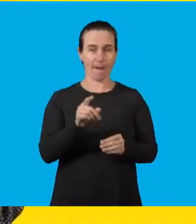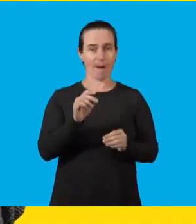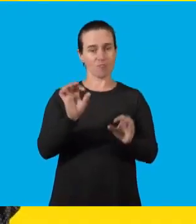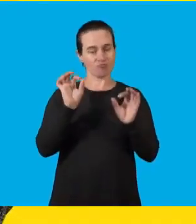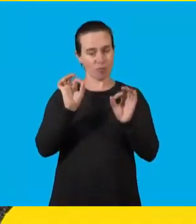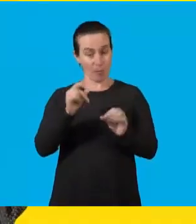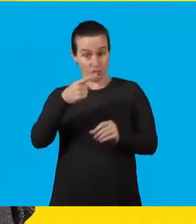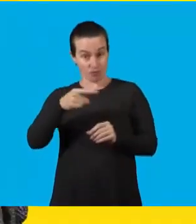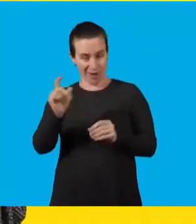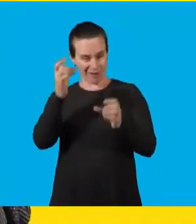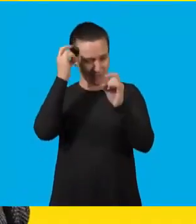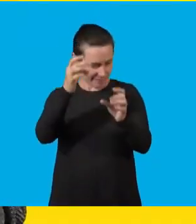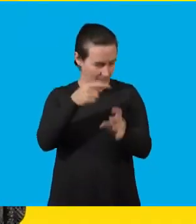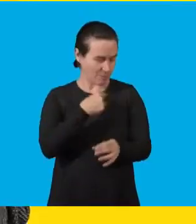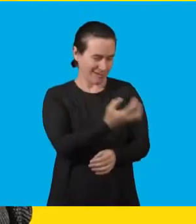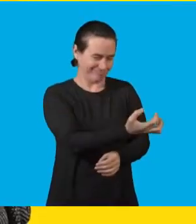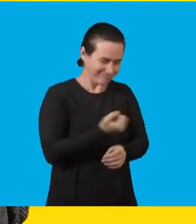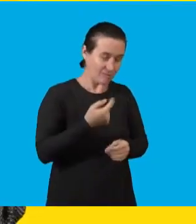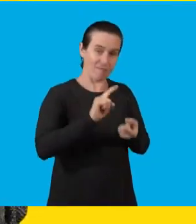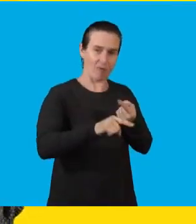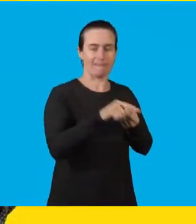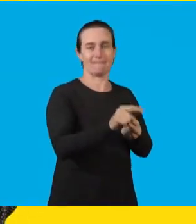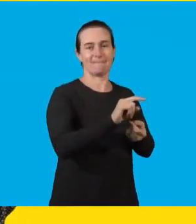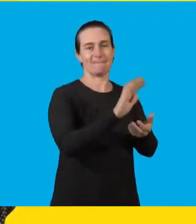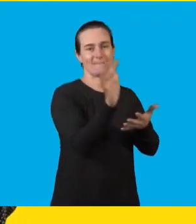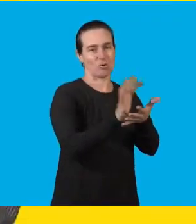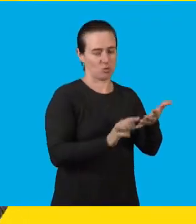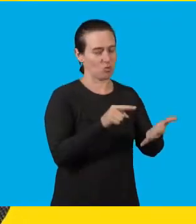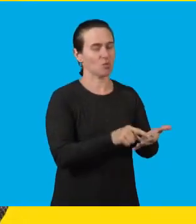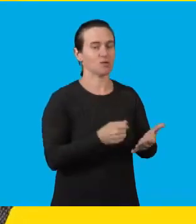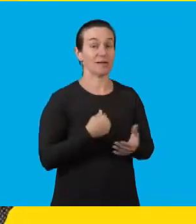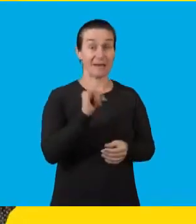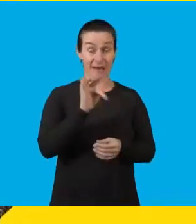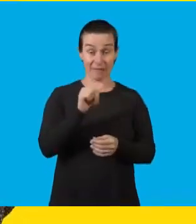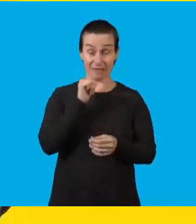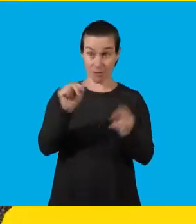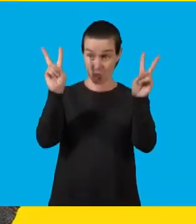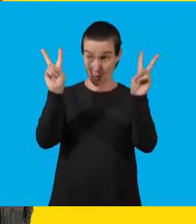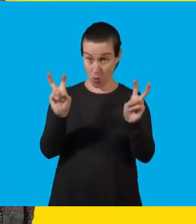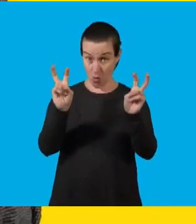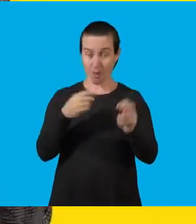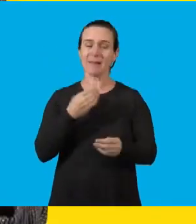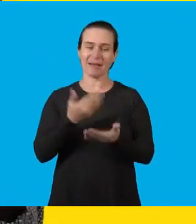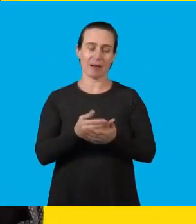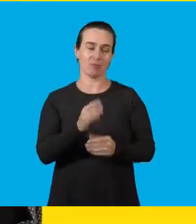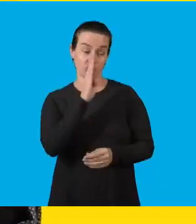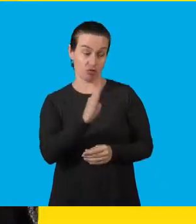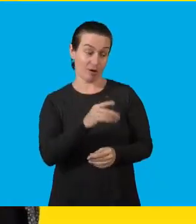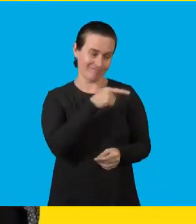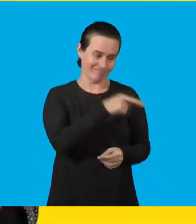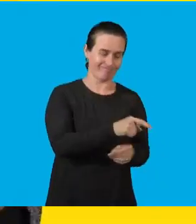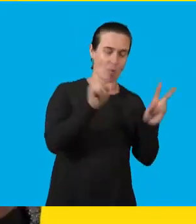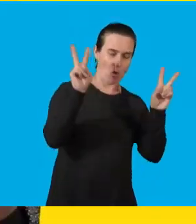extract relevant information and evidence from the sources. And when you're asked to quote, quote, and